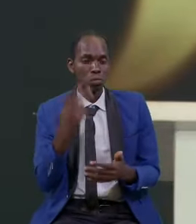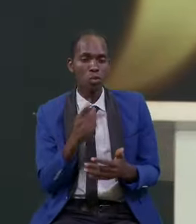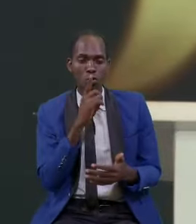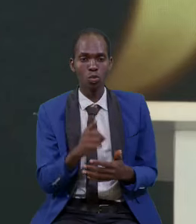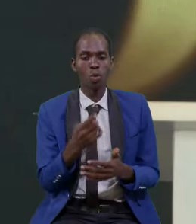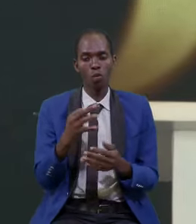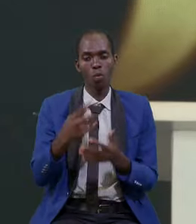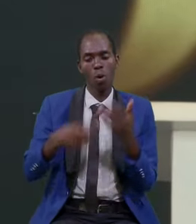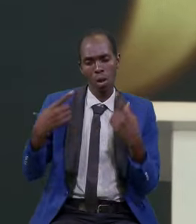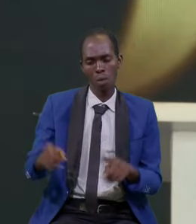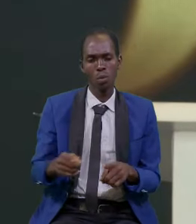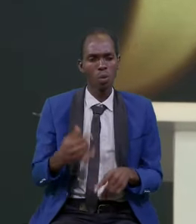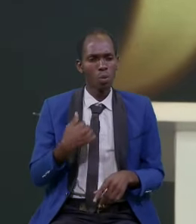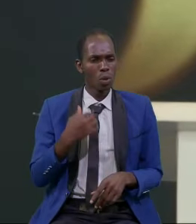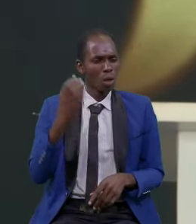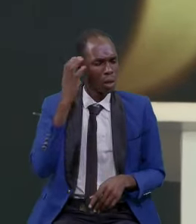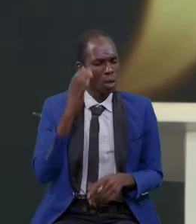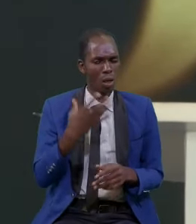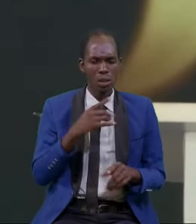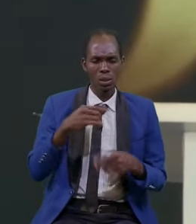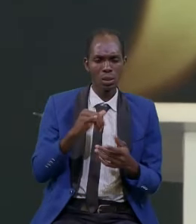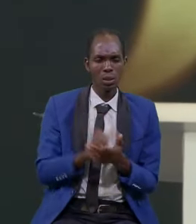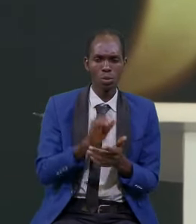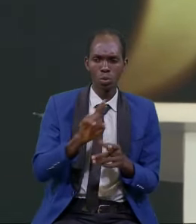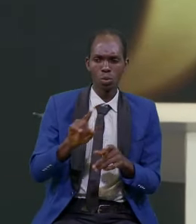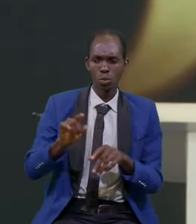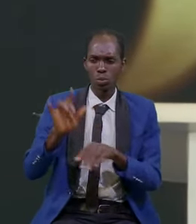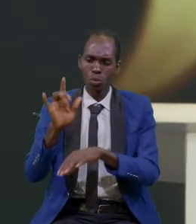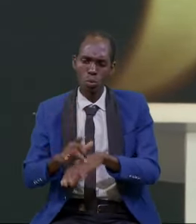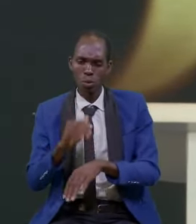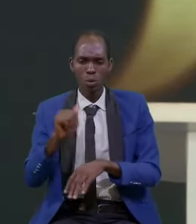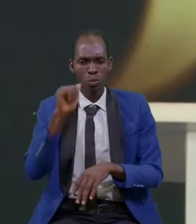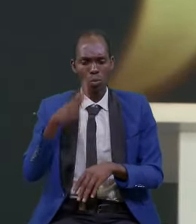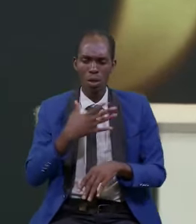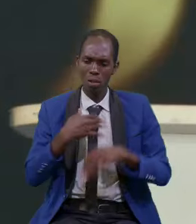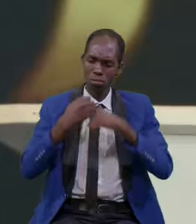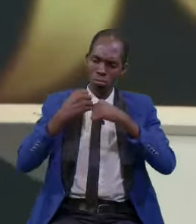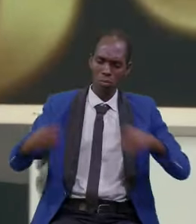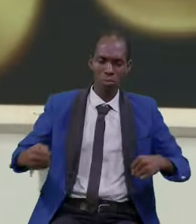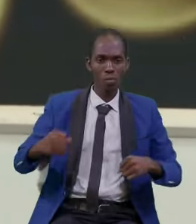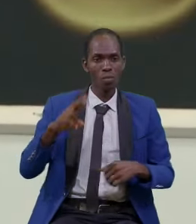and you offended a lady and raped her. And